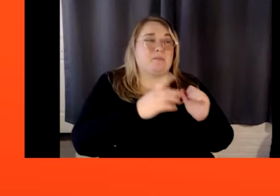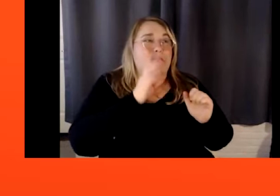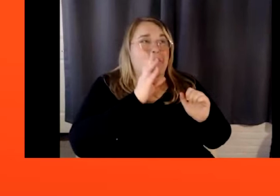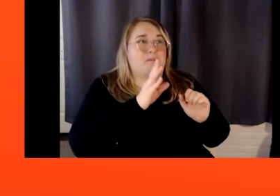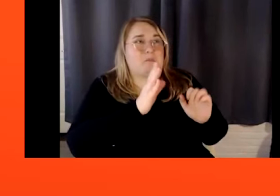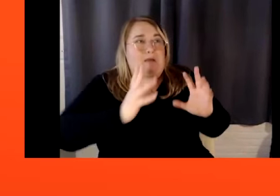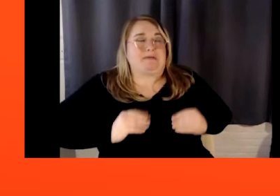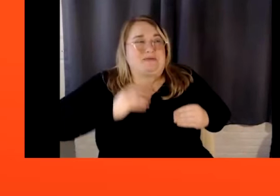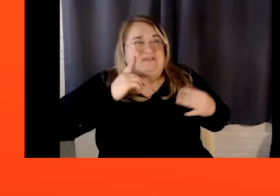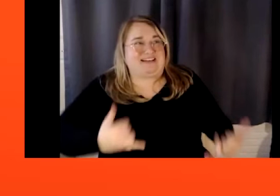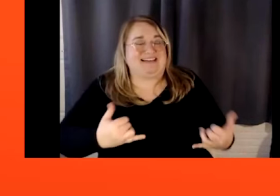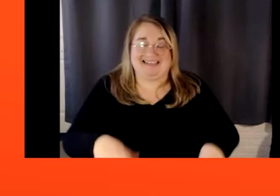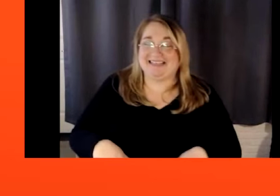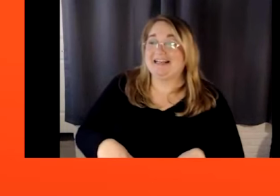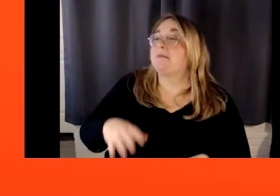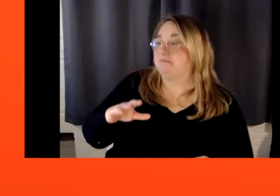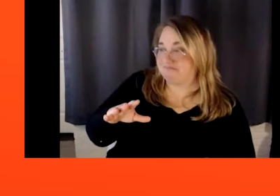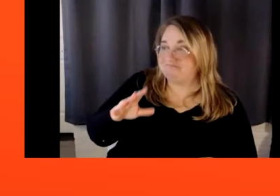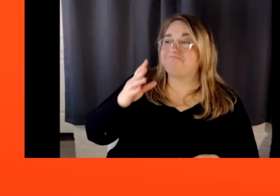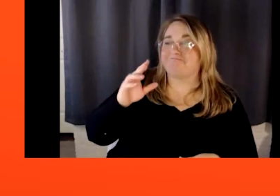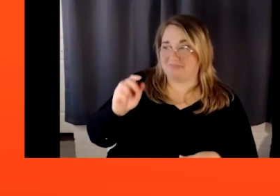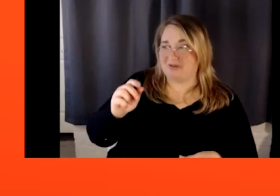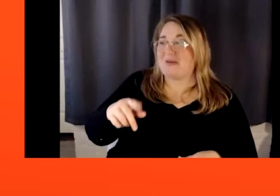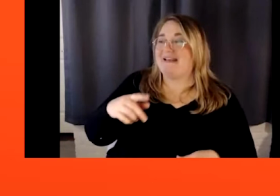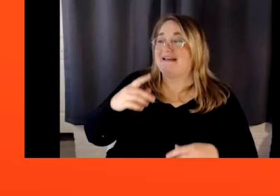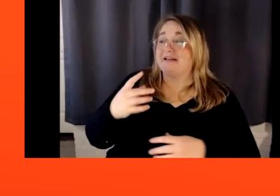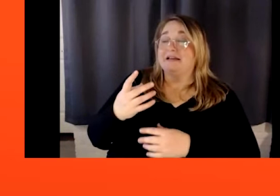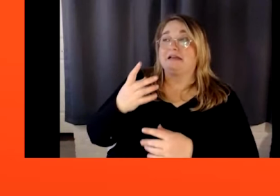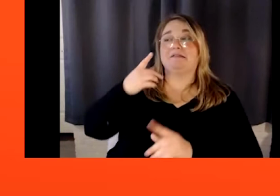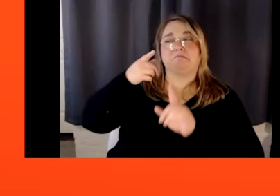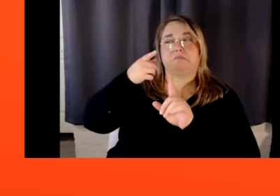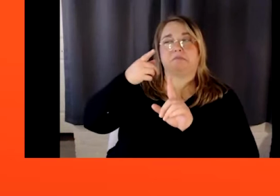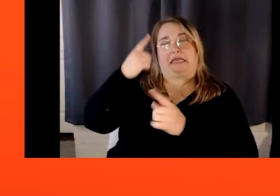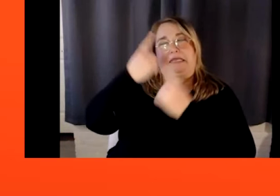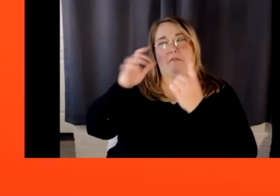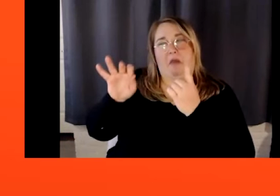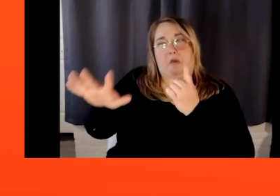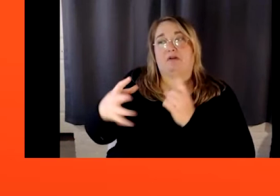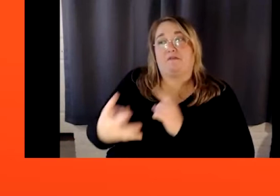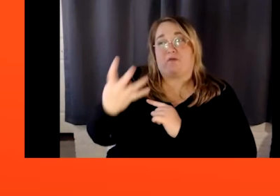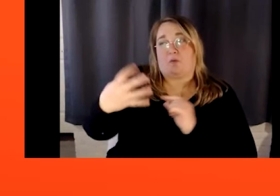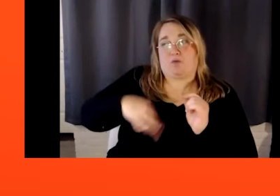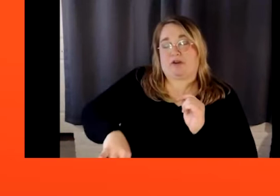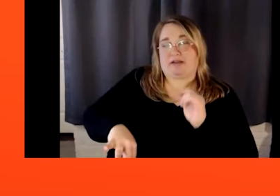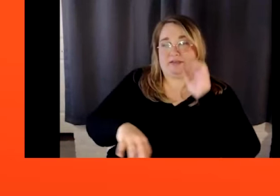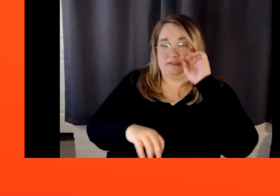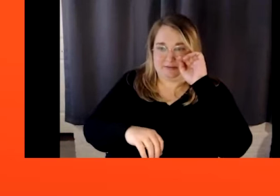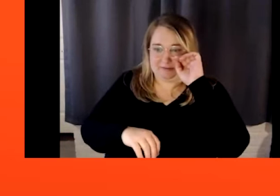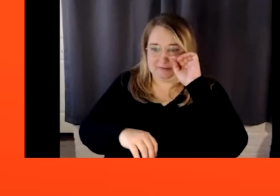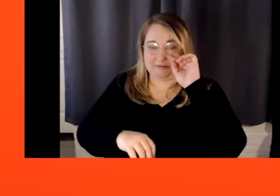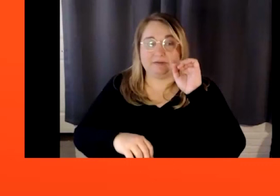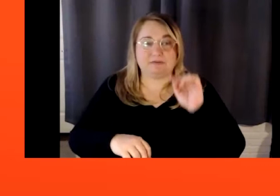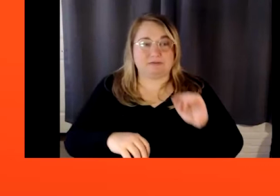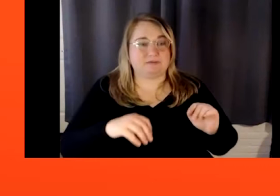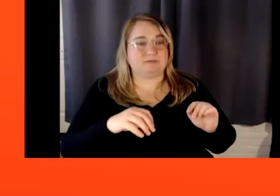forward. Okay, if you want to go this direction. You're at the halfway point. What's that? Halfway point. Halfway point, thank